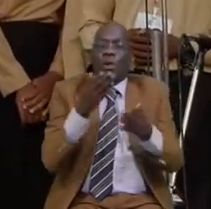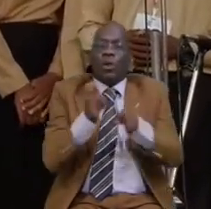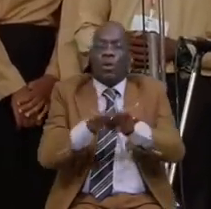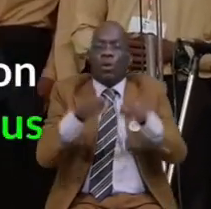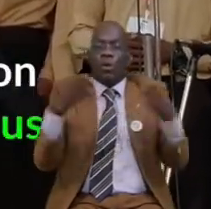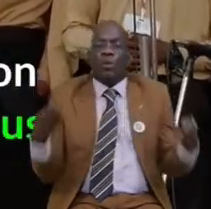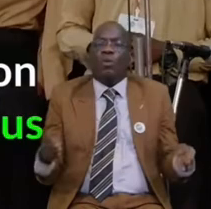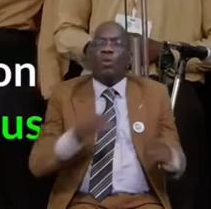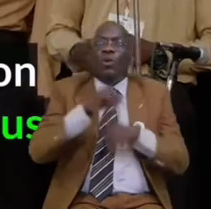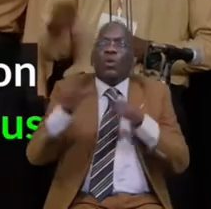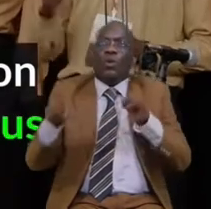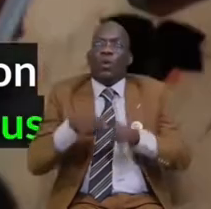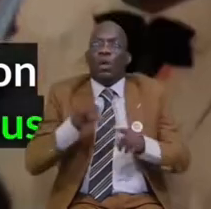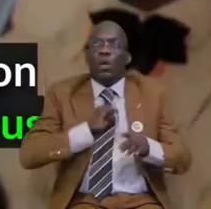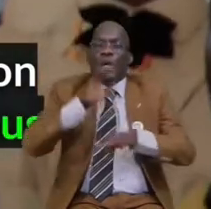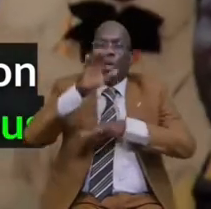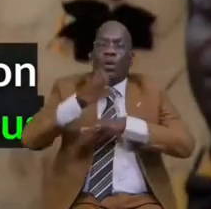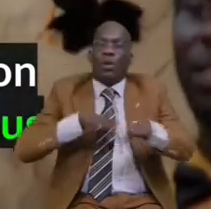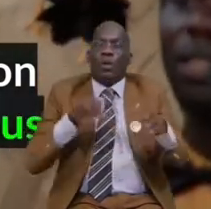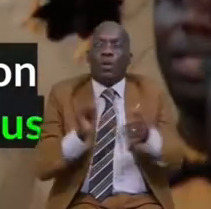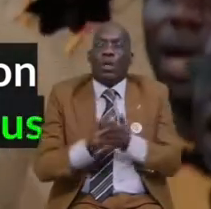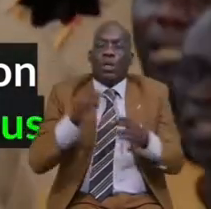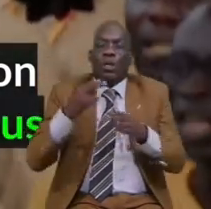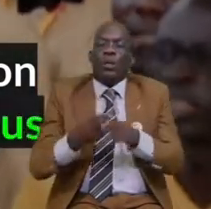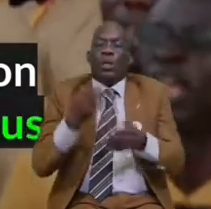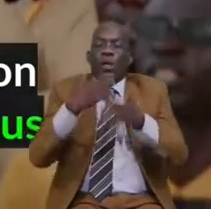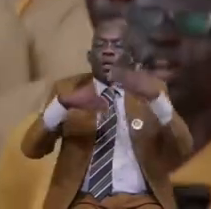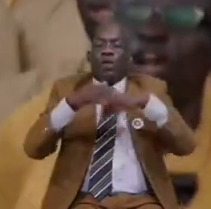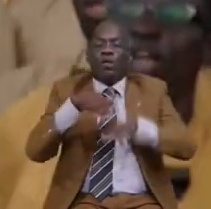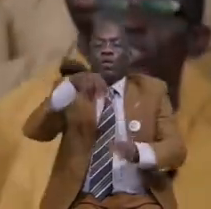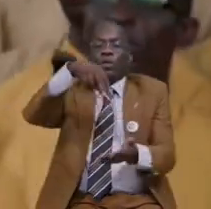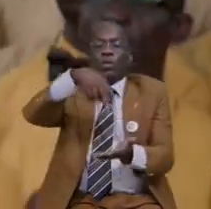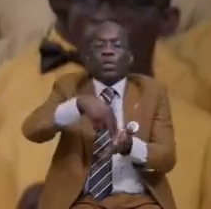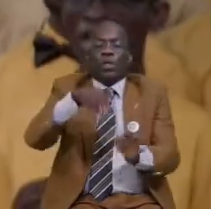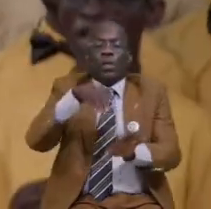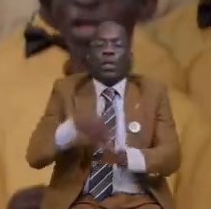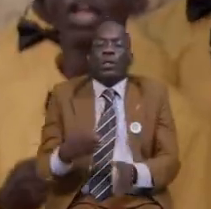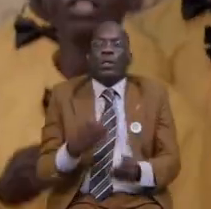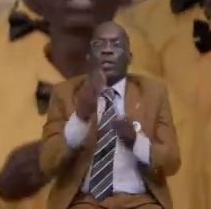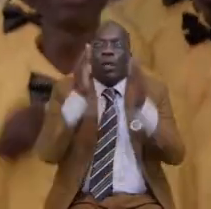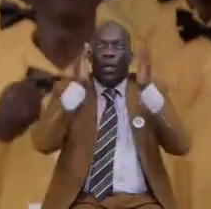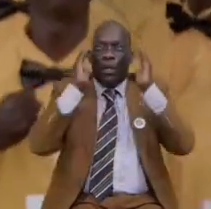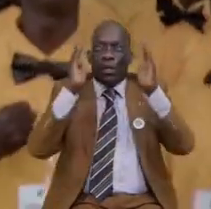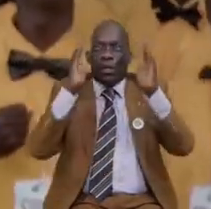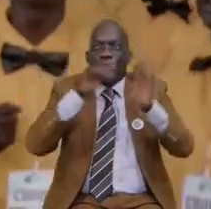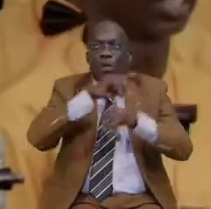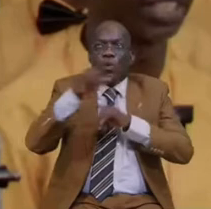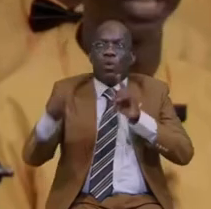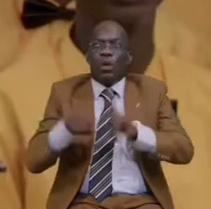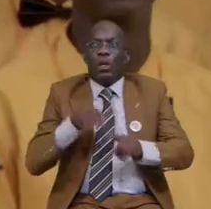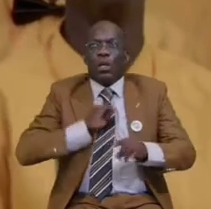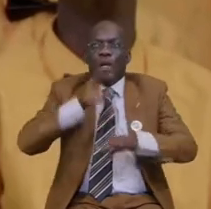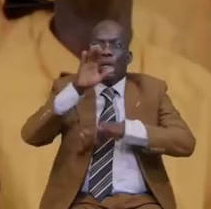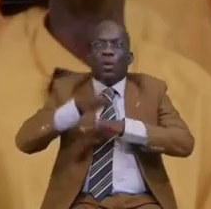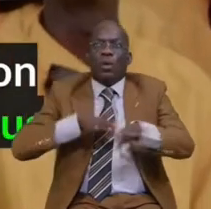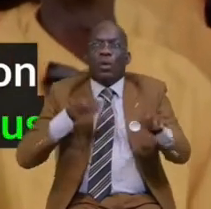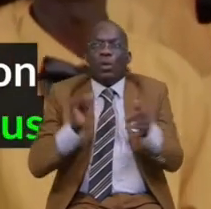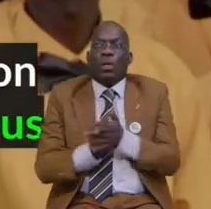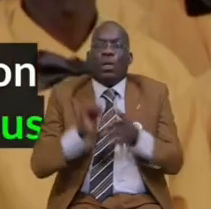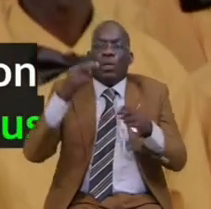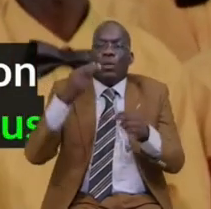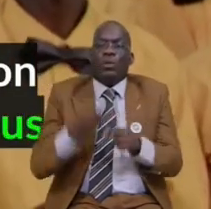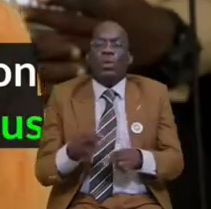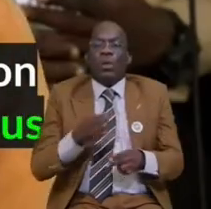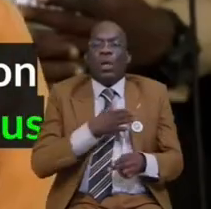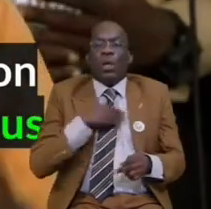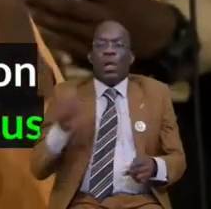that name. I never stand hard attention when I mention that name. And devils